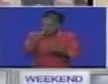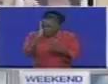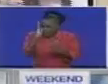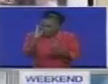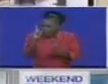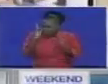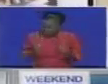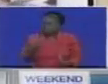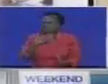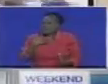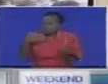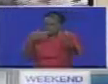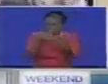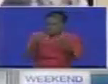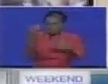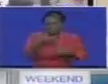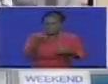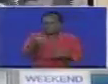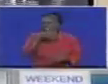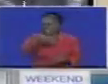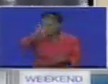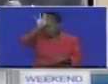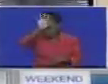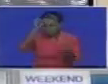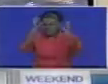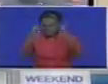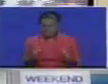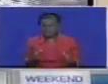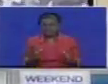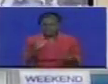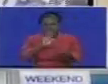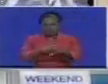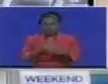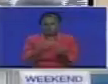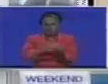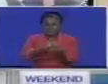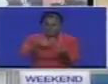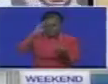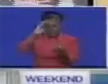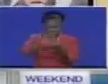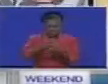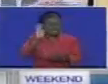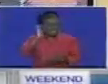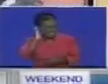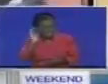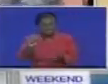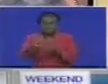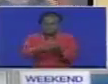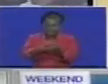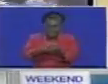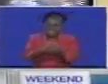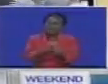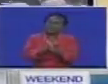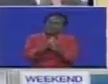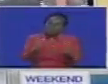And for me, that is the biggest disappointment about what happened on Friday. That I believed with everything I had that Friday was going to be